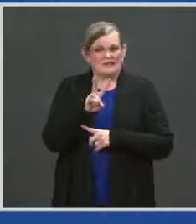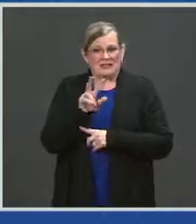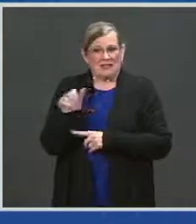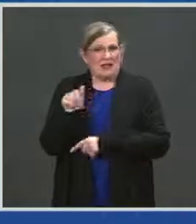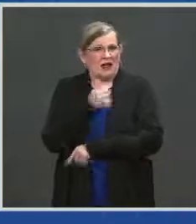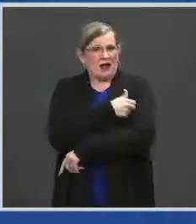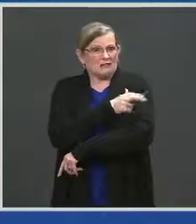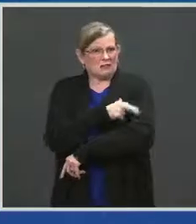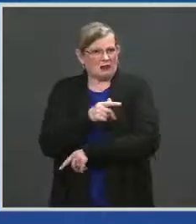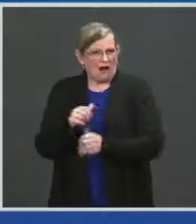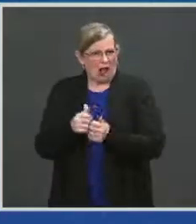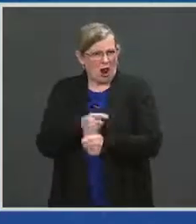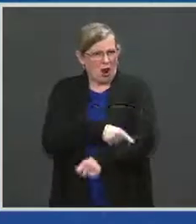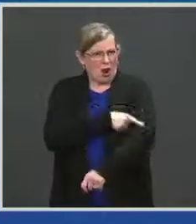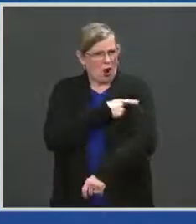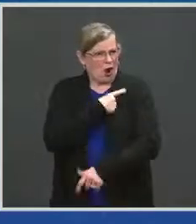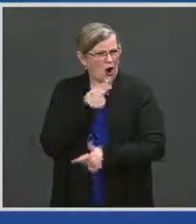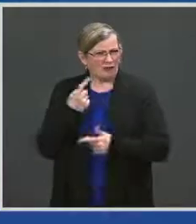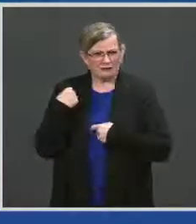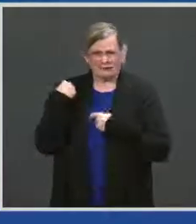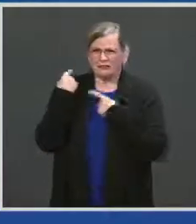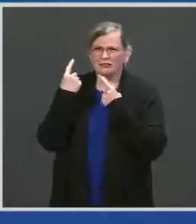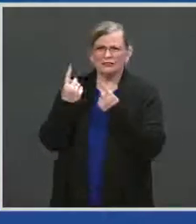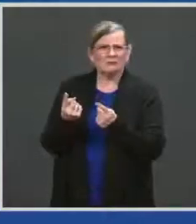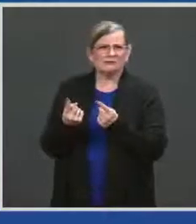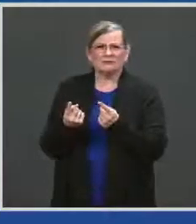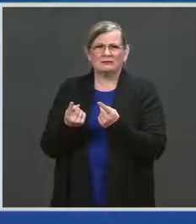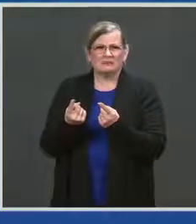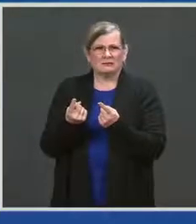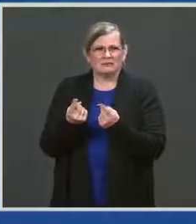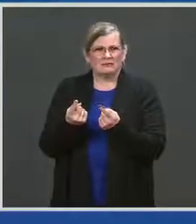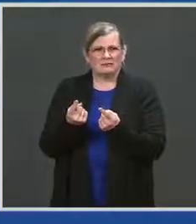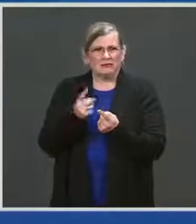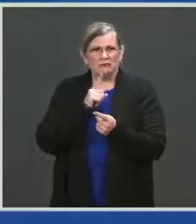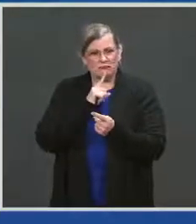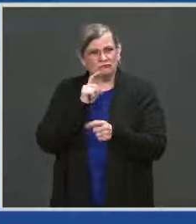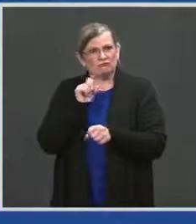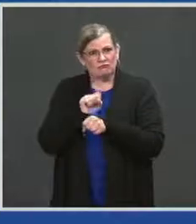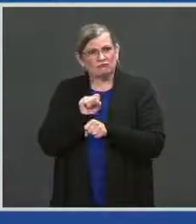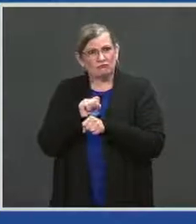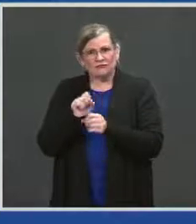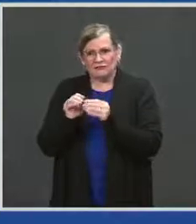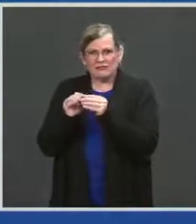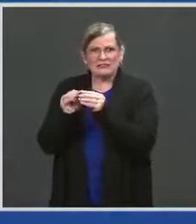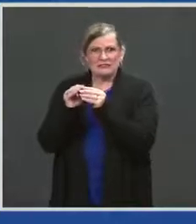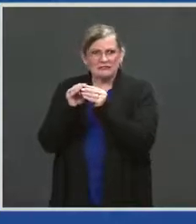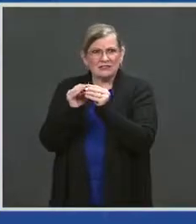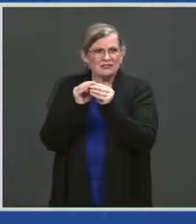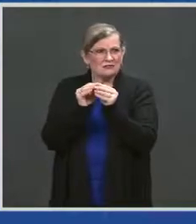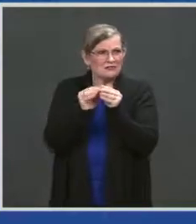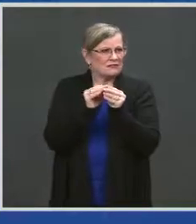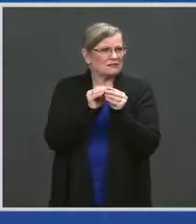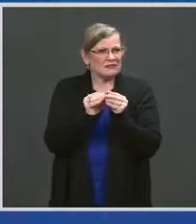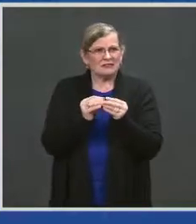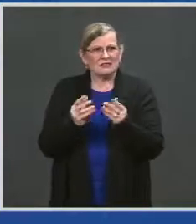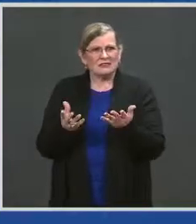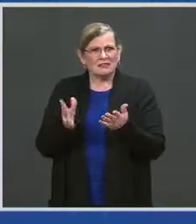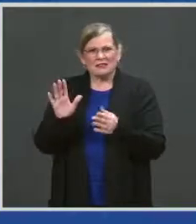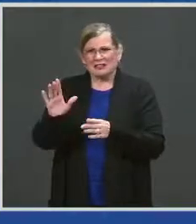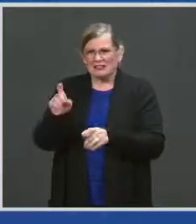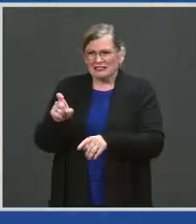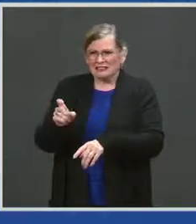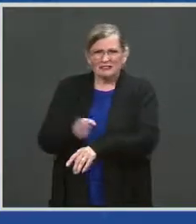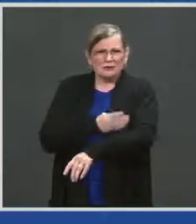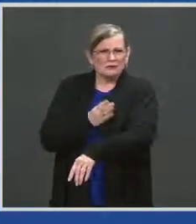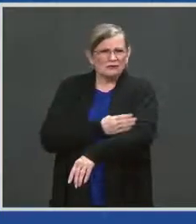and schools and daycare centers that have lead pipes delivering water to their doors,